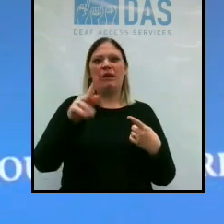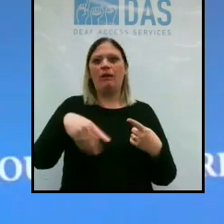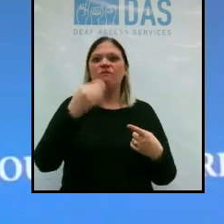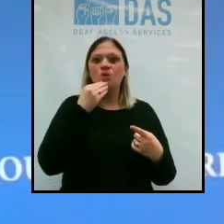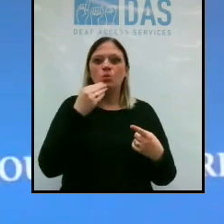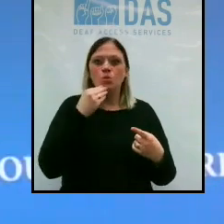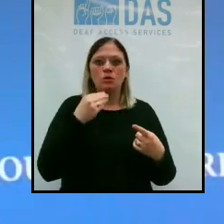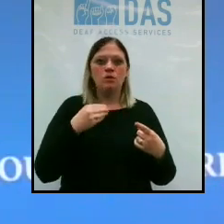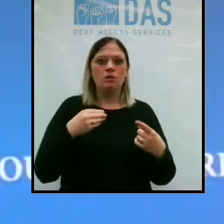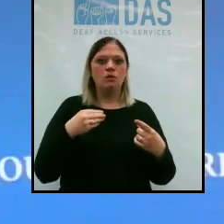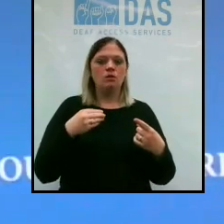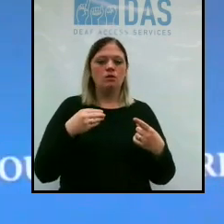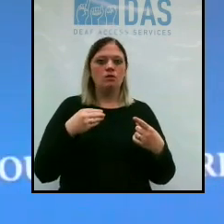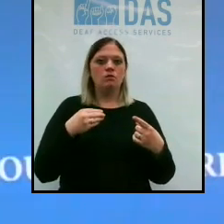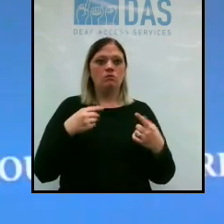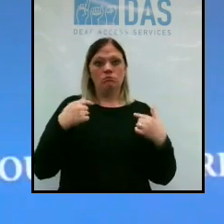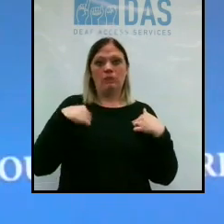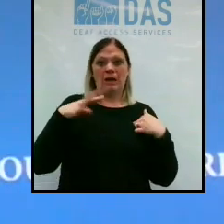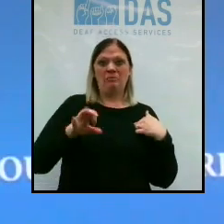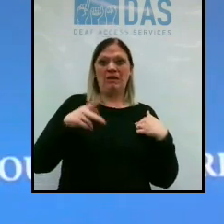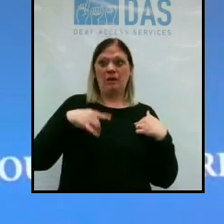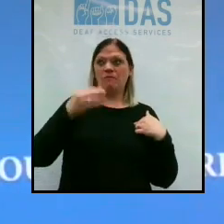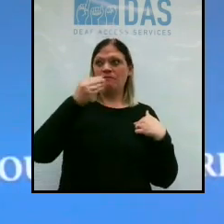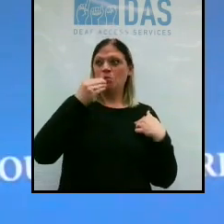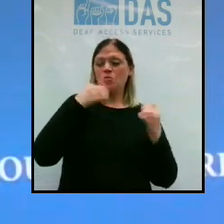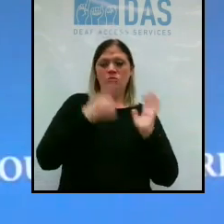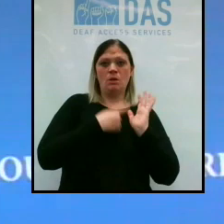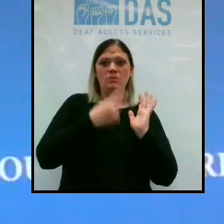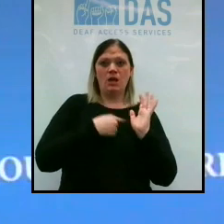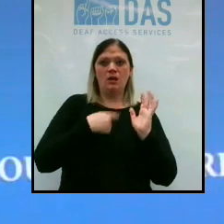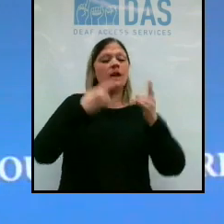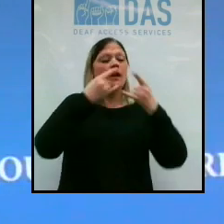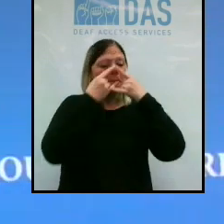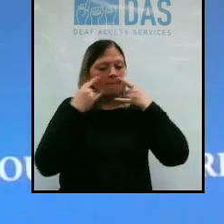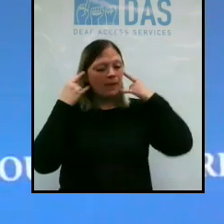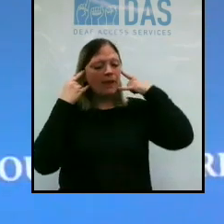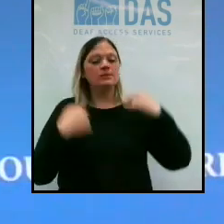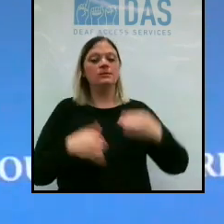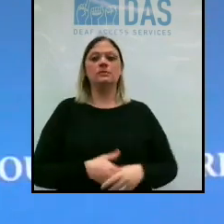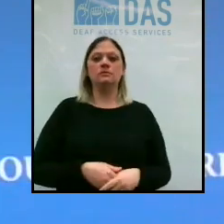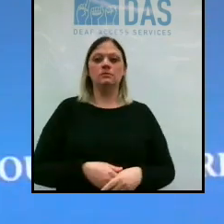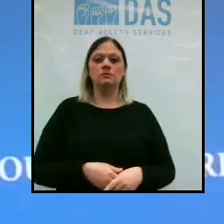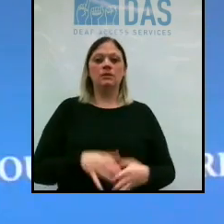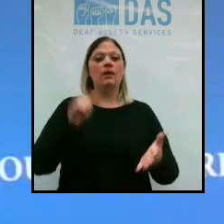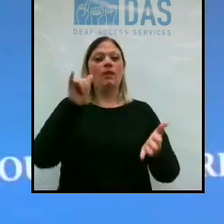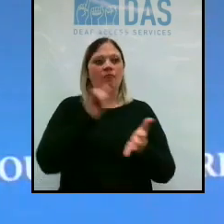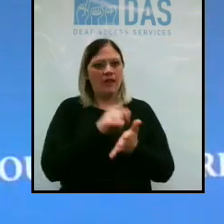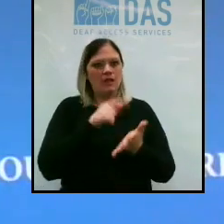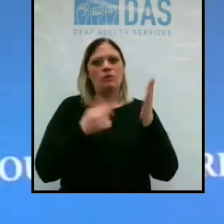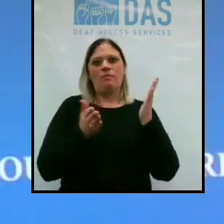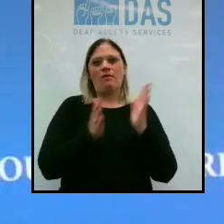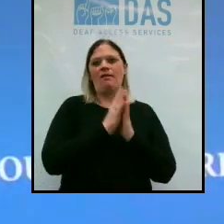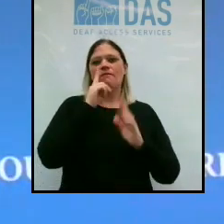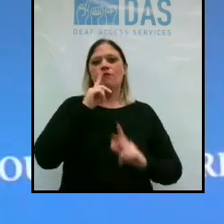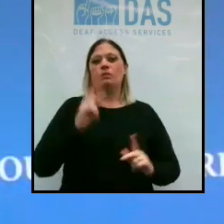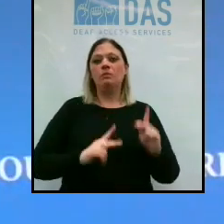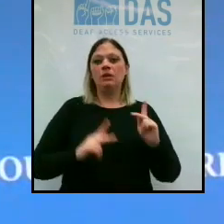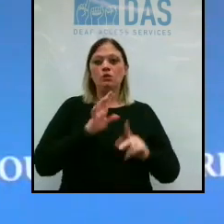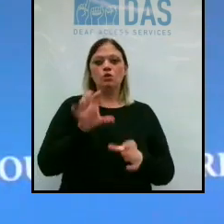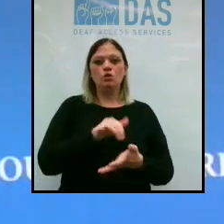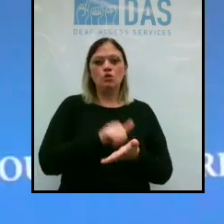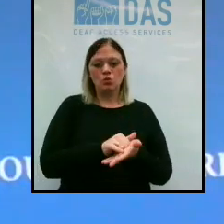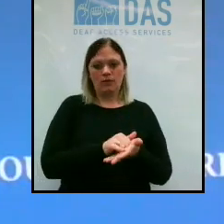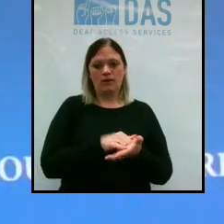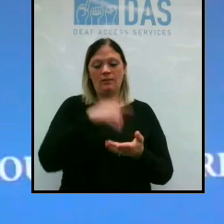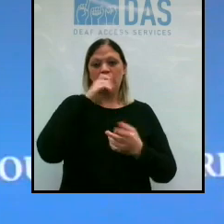food, and I pick up food when I'm heading out sometimes, I wear my mask. And so that's what we're asking, is for people to do that,